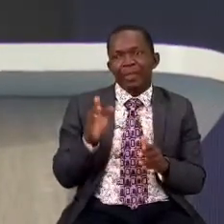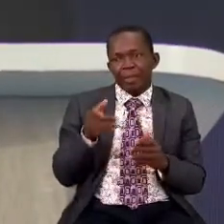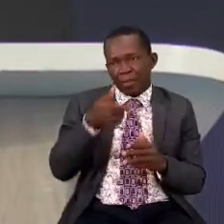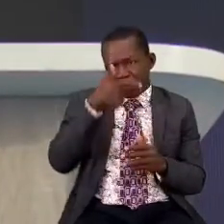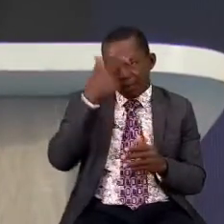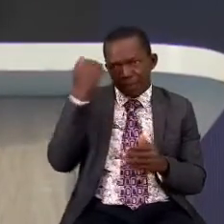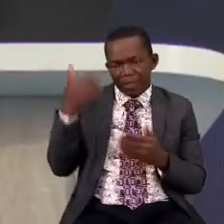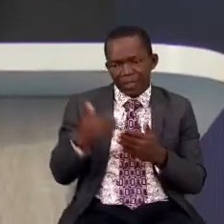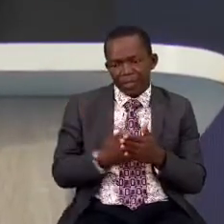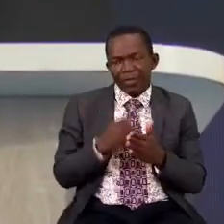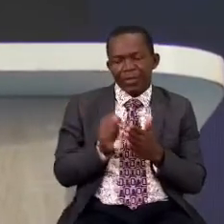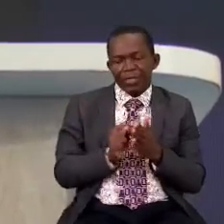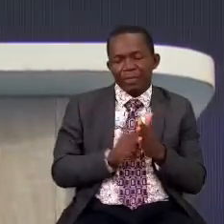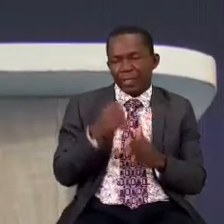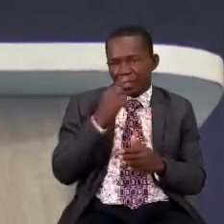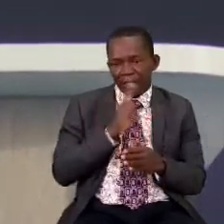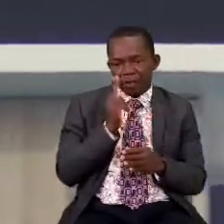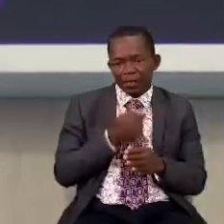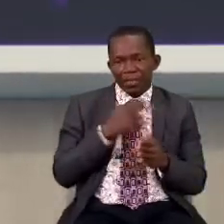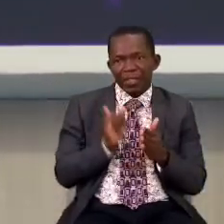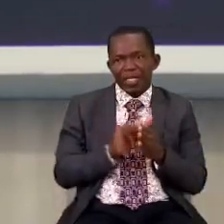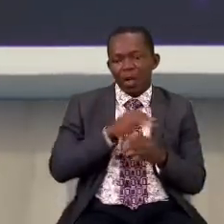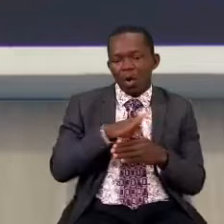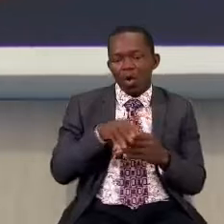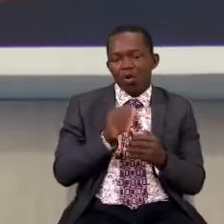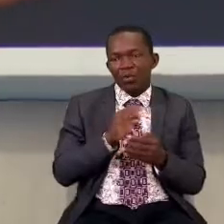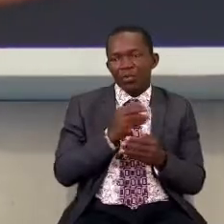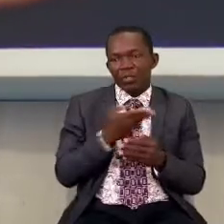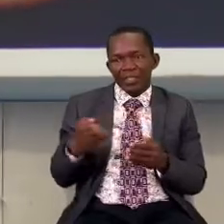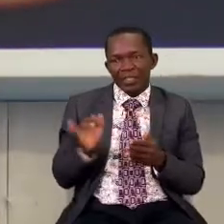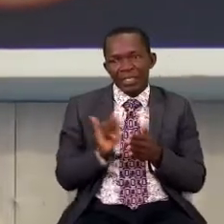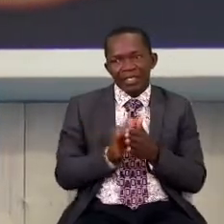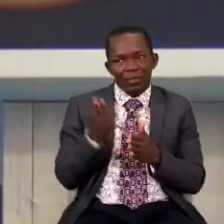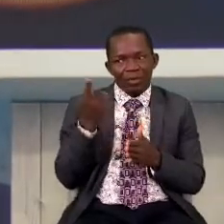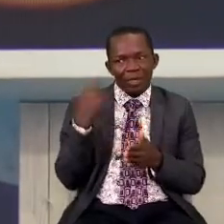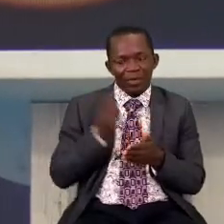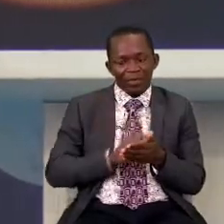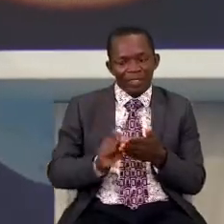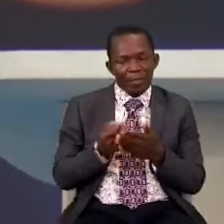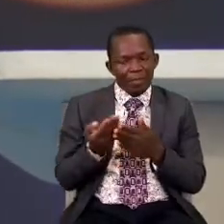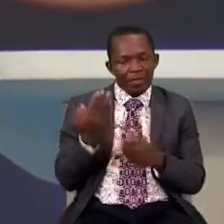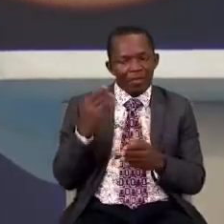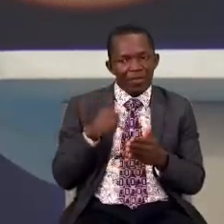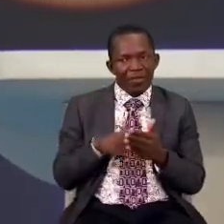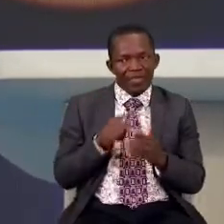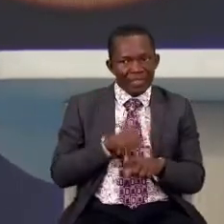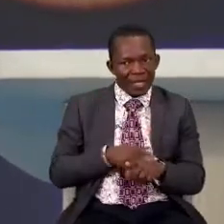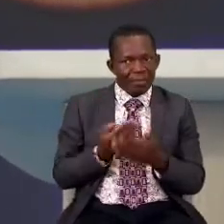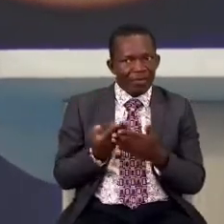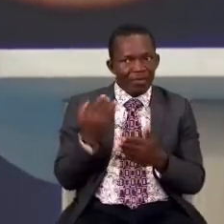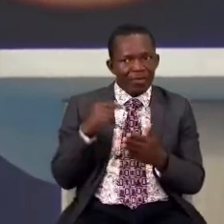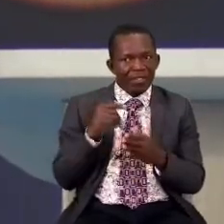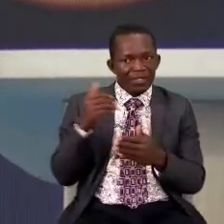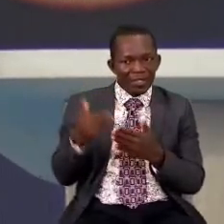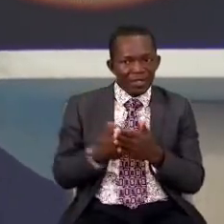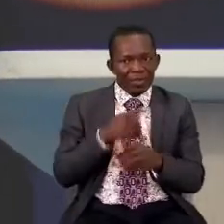the New Testament, that they're written for our learning, upon whom the ends of the world are come, that through the